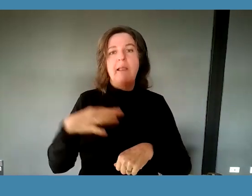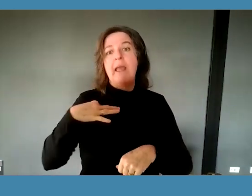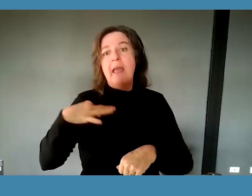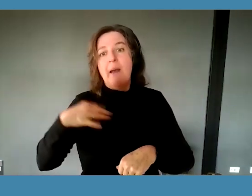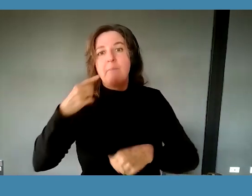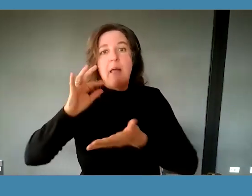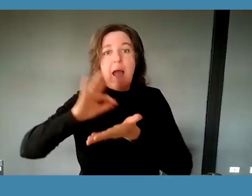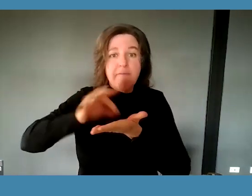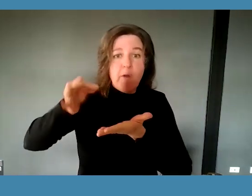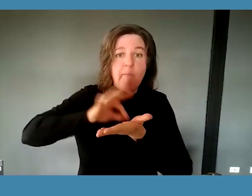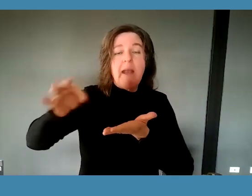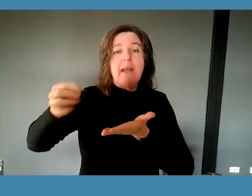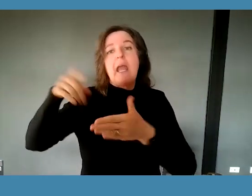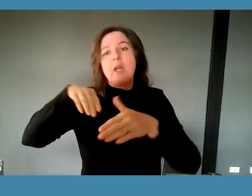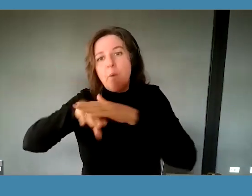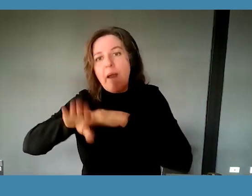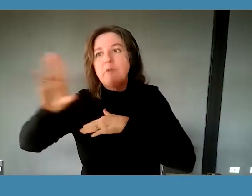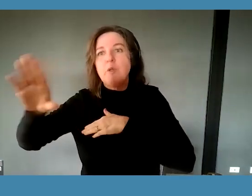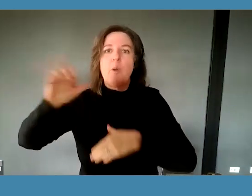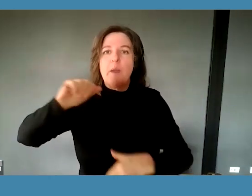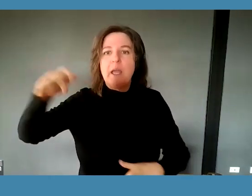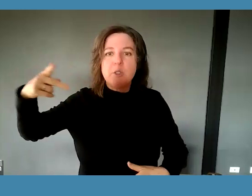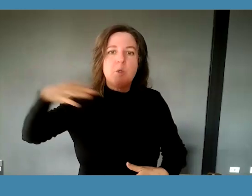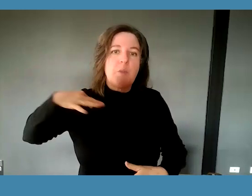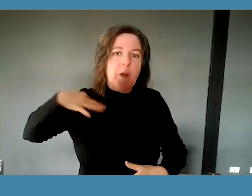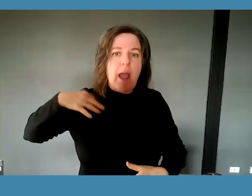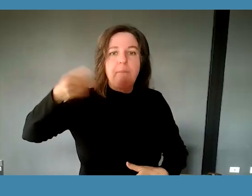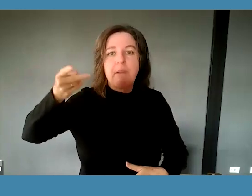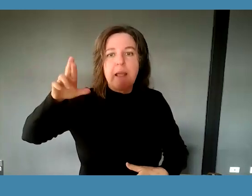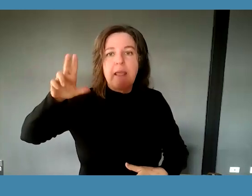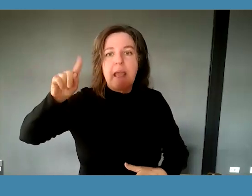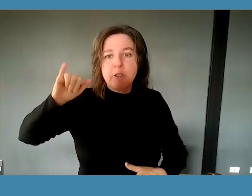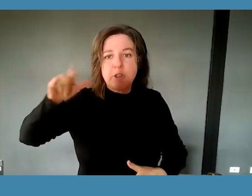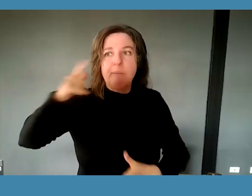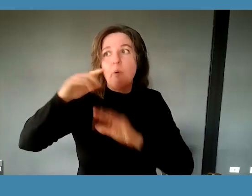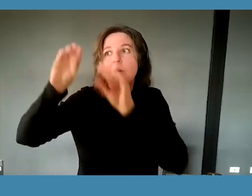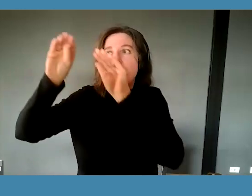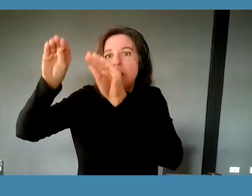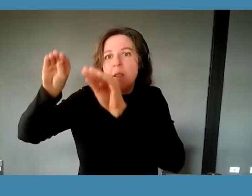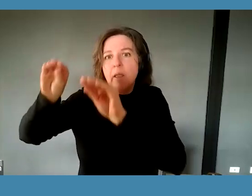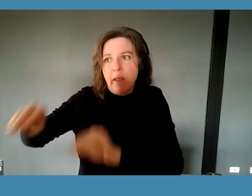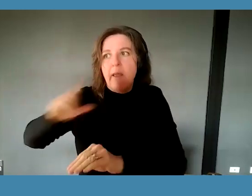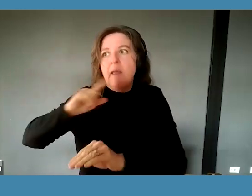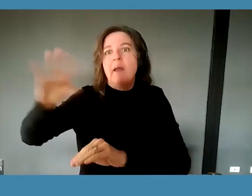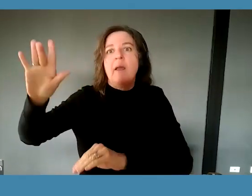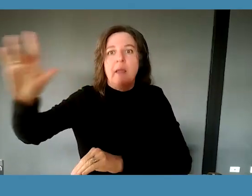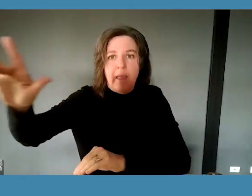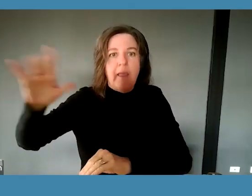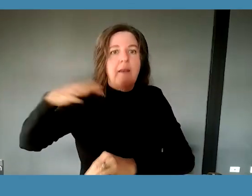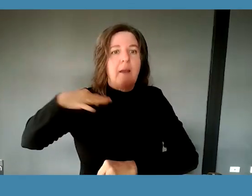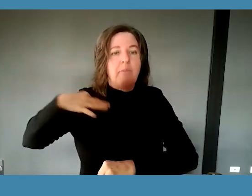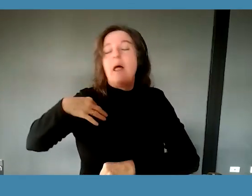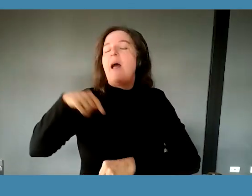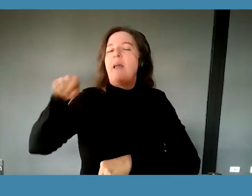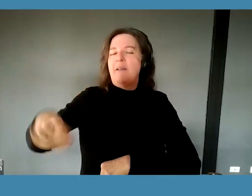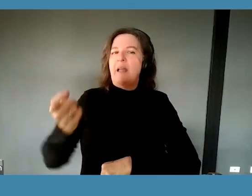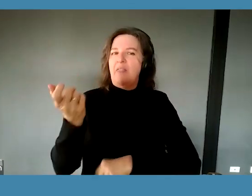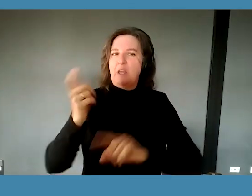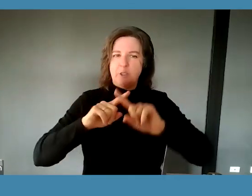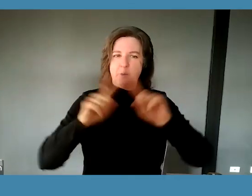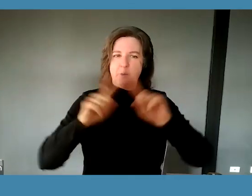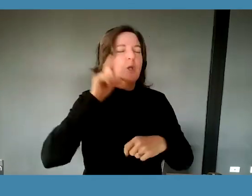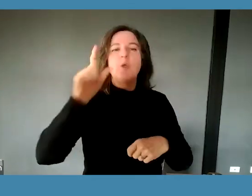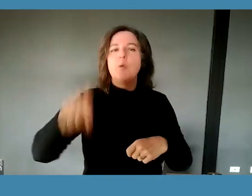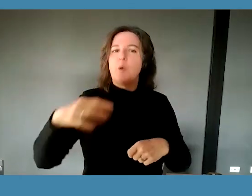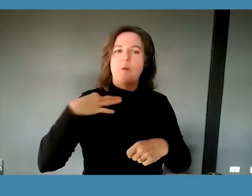go into their application portal and put in all your info and hit apply. And this one just works a little bit differently. You actually don't even have to apply